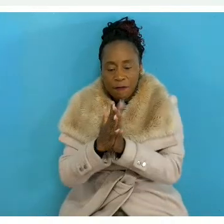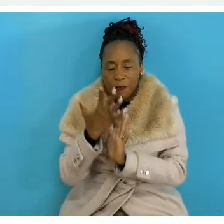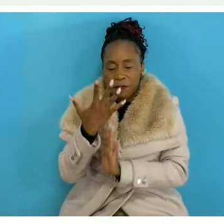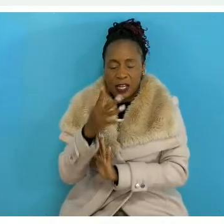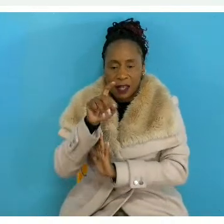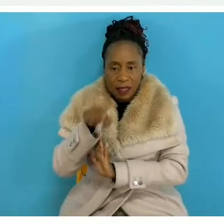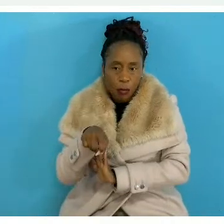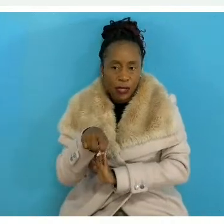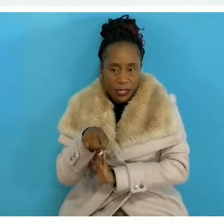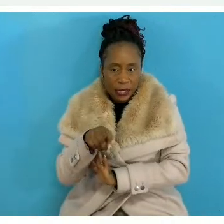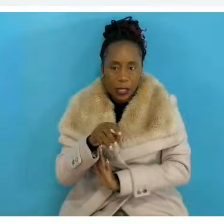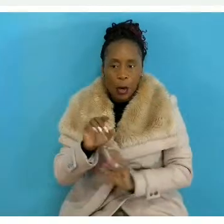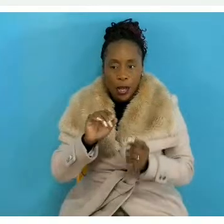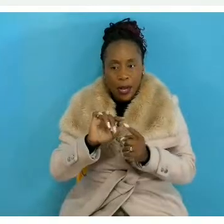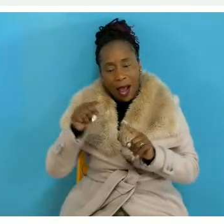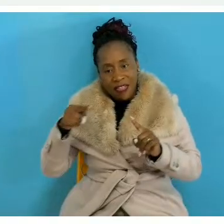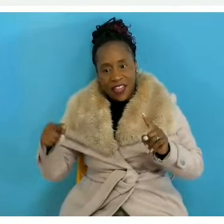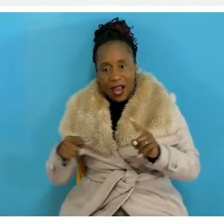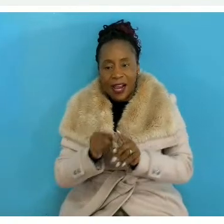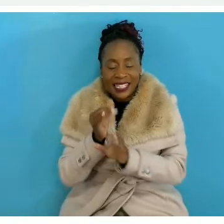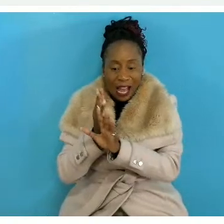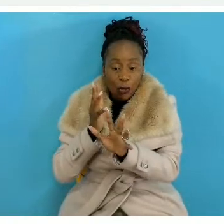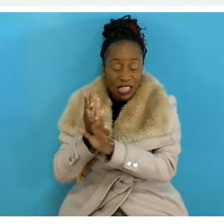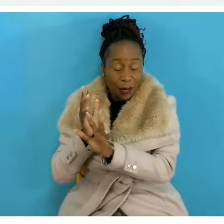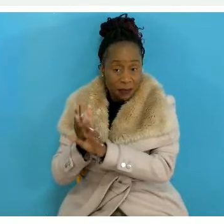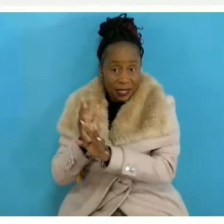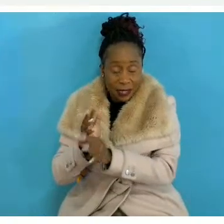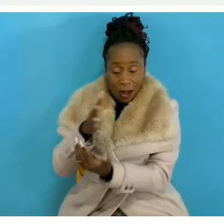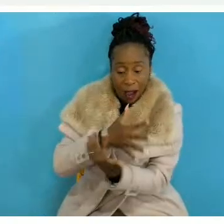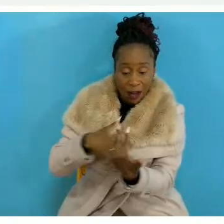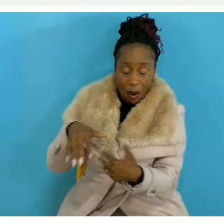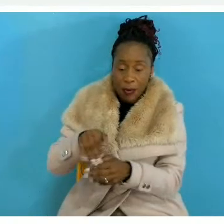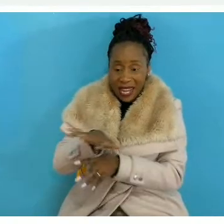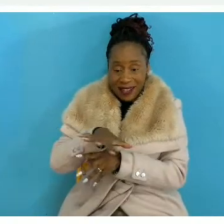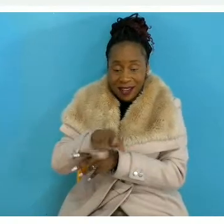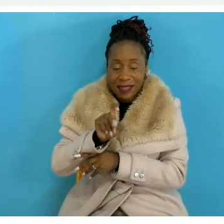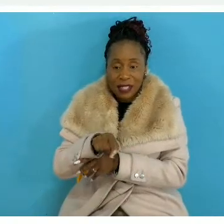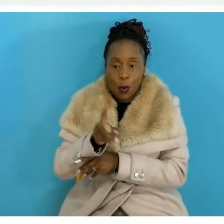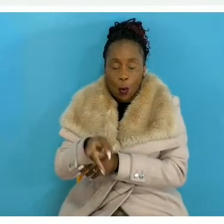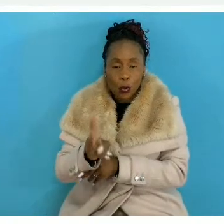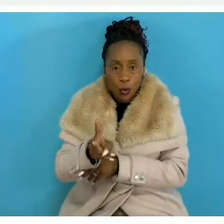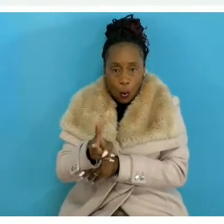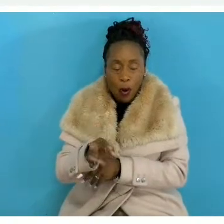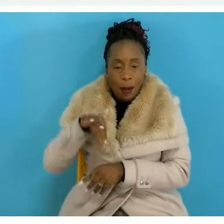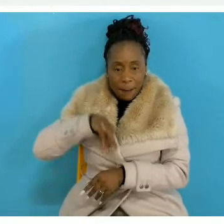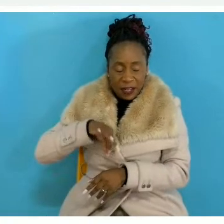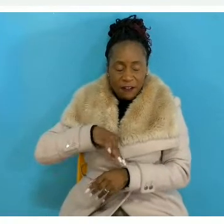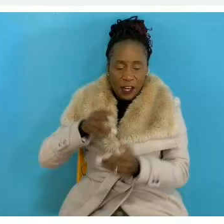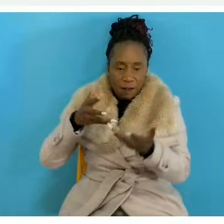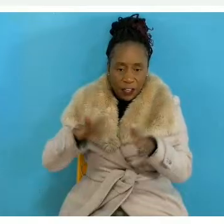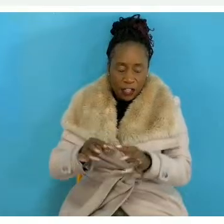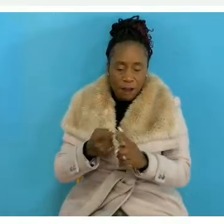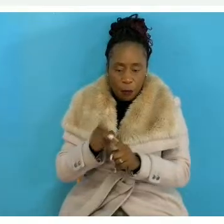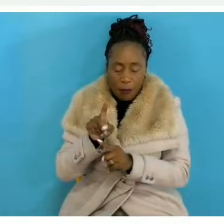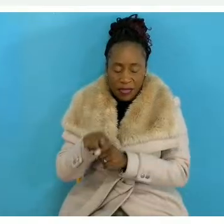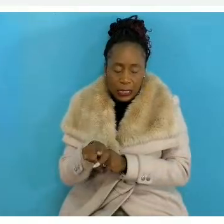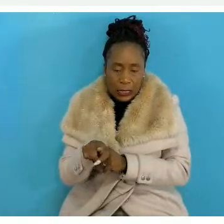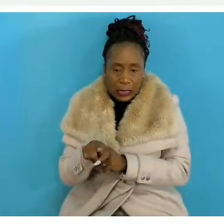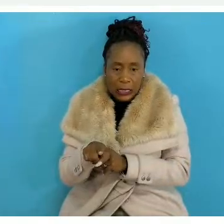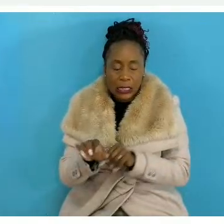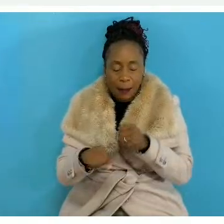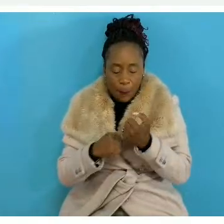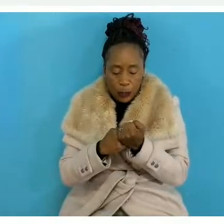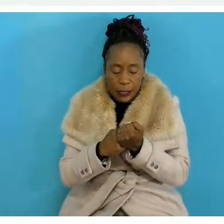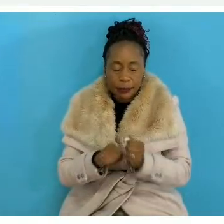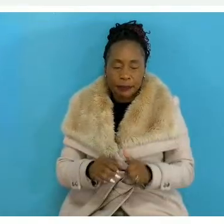15,000, and all the other townships around this area as well have benefited from that